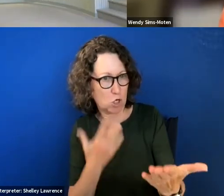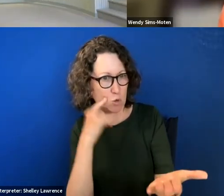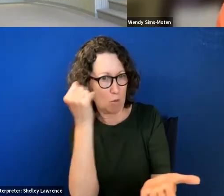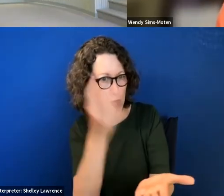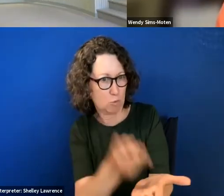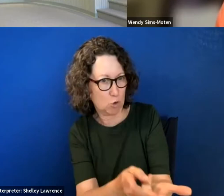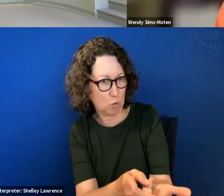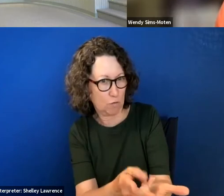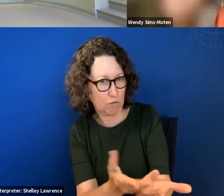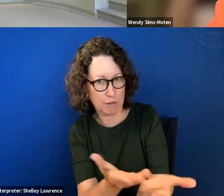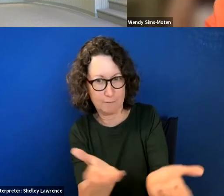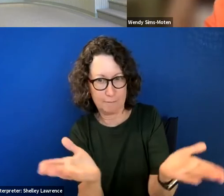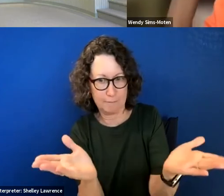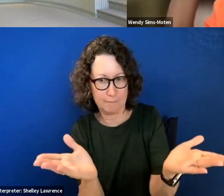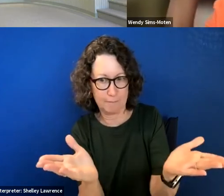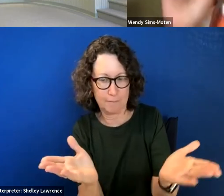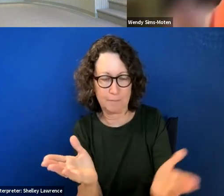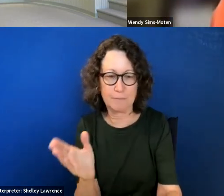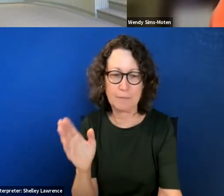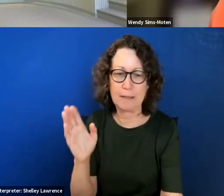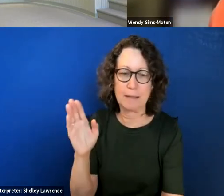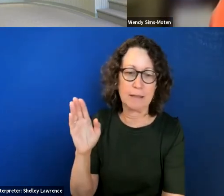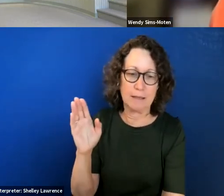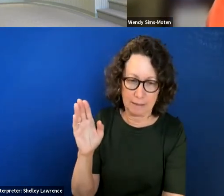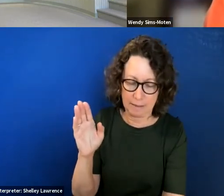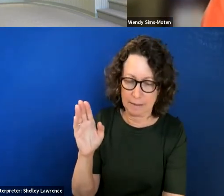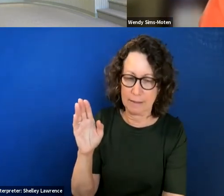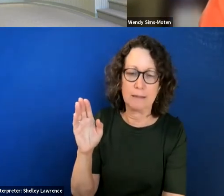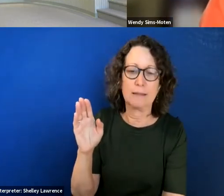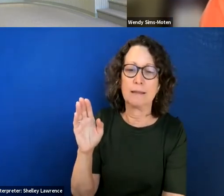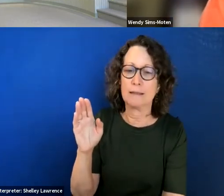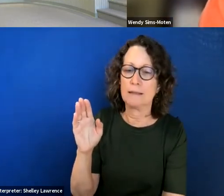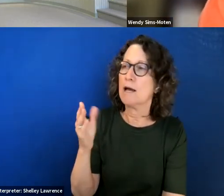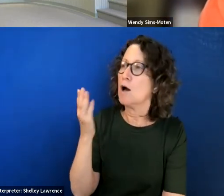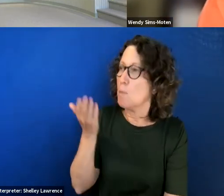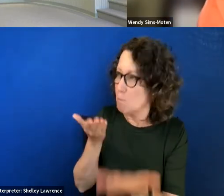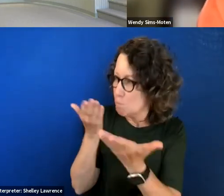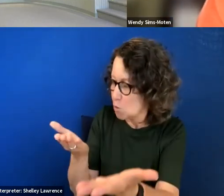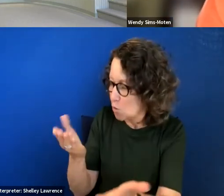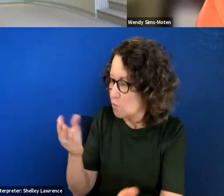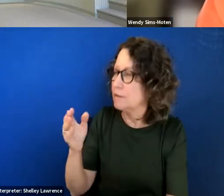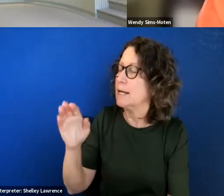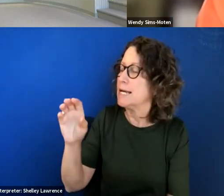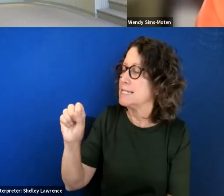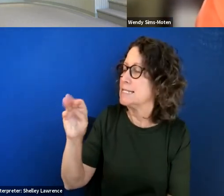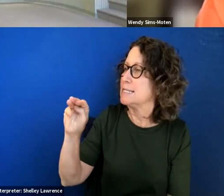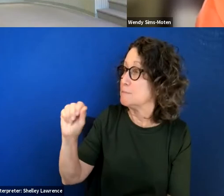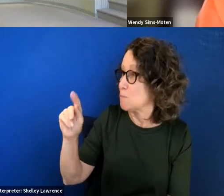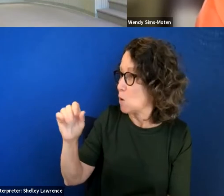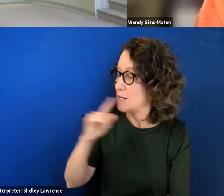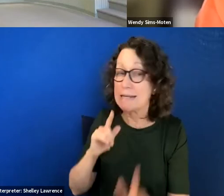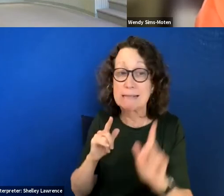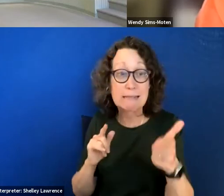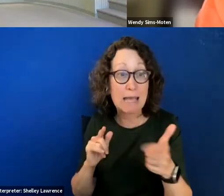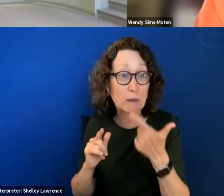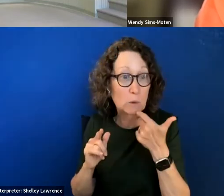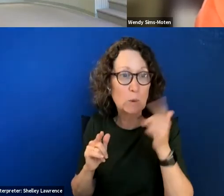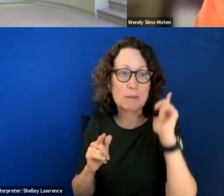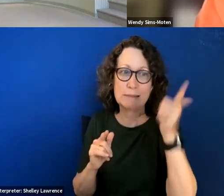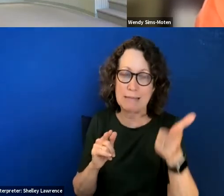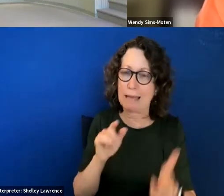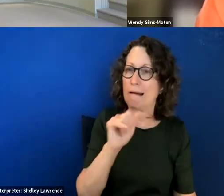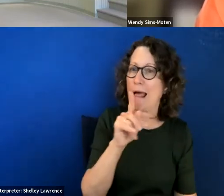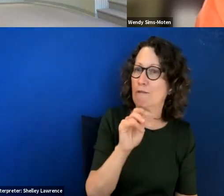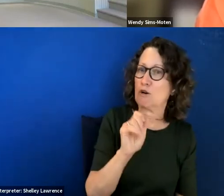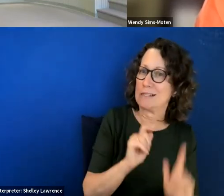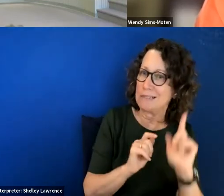approve. So moved, Madam President. Thank you so much, Ms. Sims-Moten. And how about a second? Second. Ms.